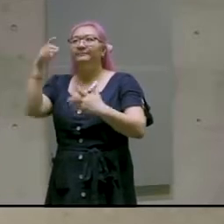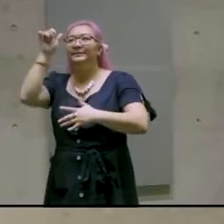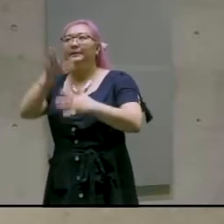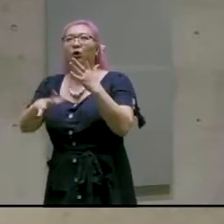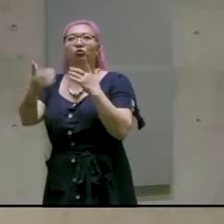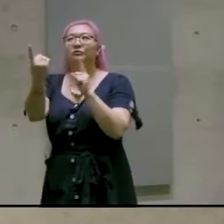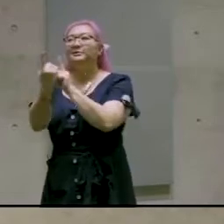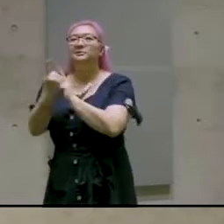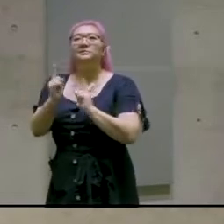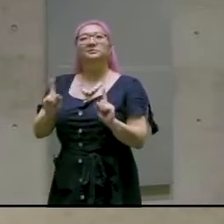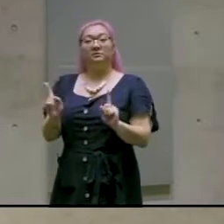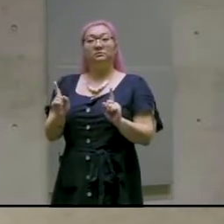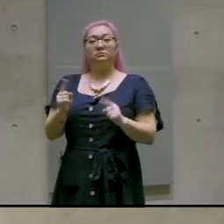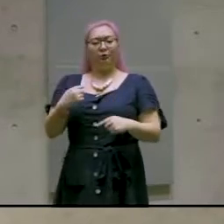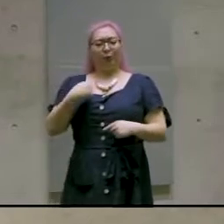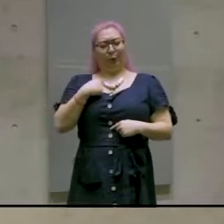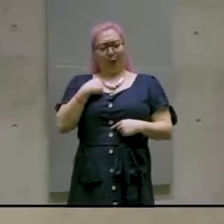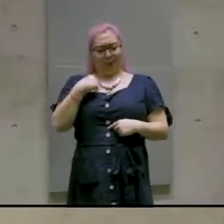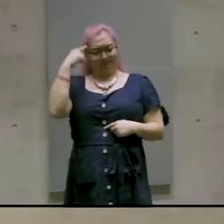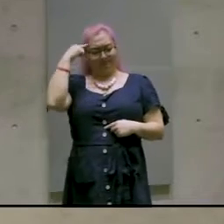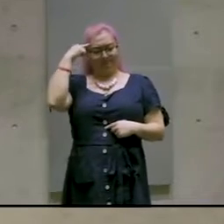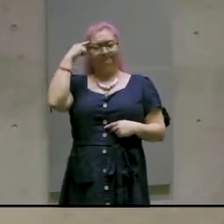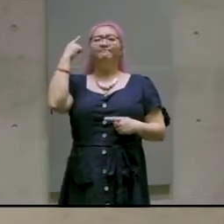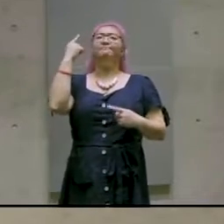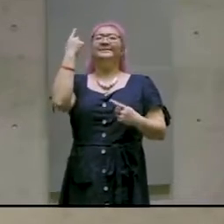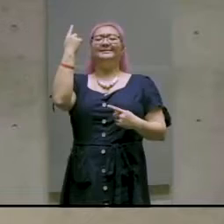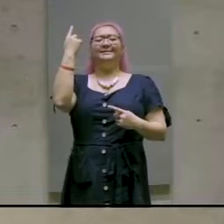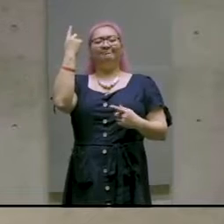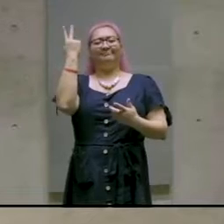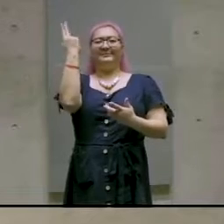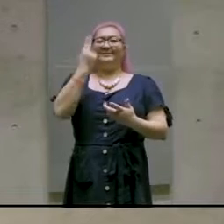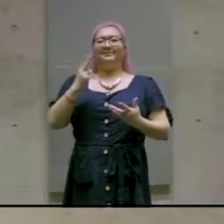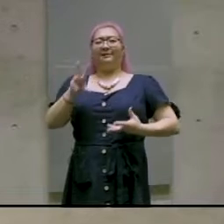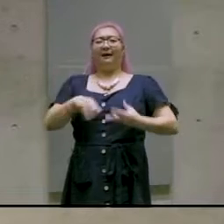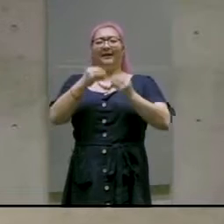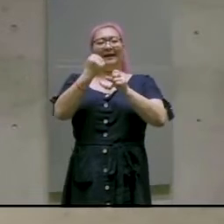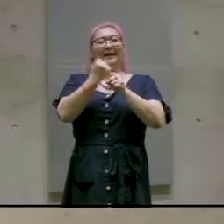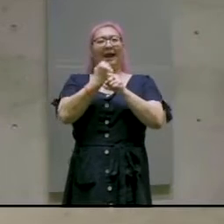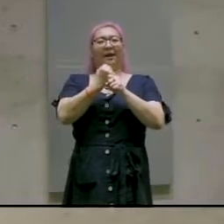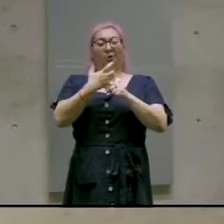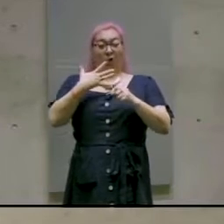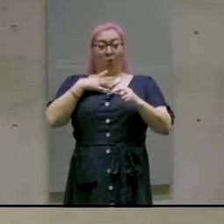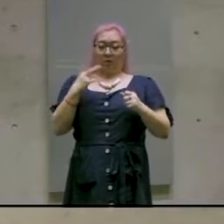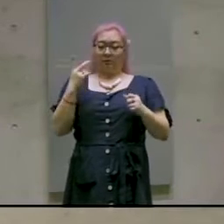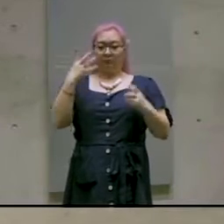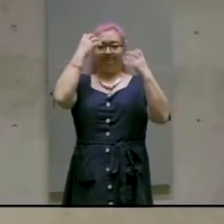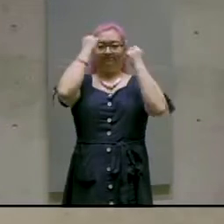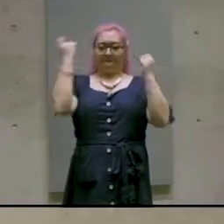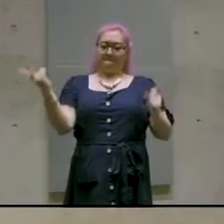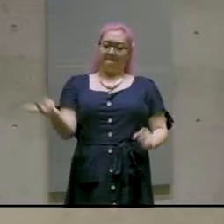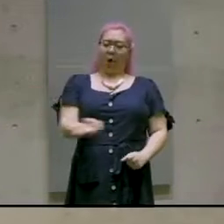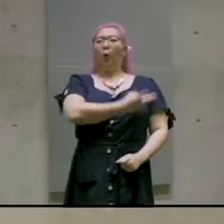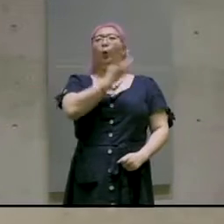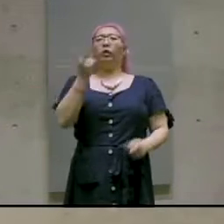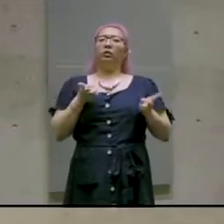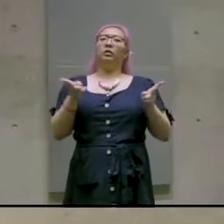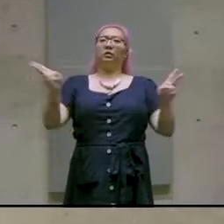you're designing a game, you need to be thinking about both forms when designing scenes for desire in your